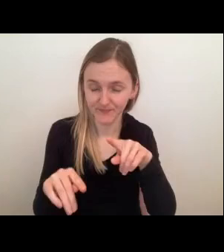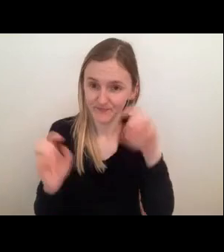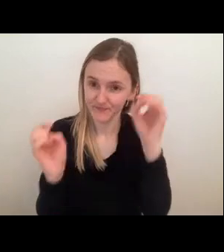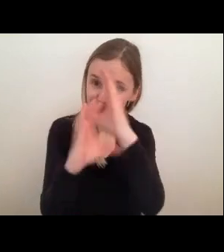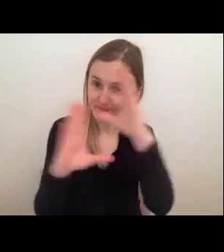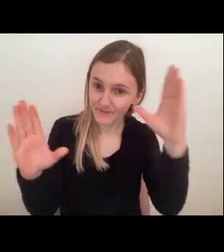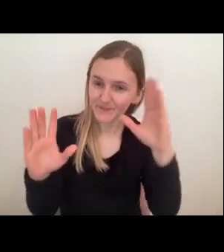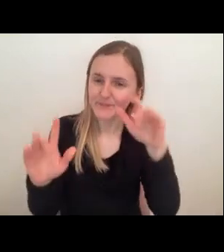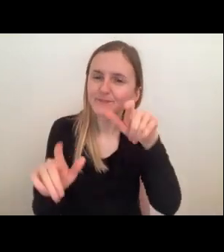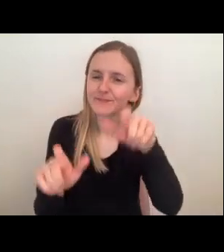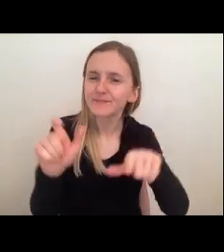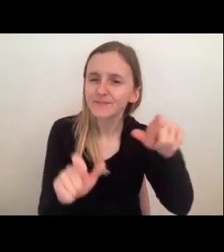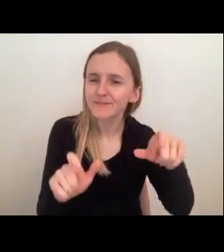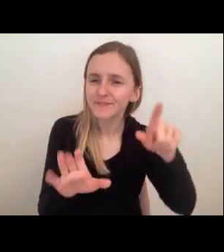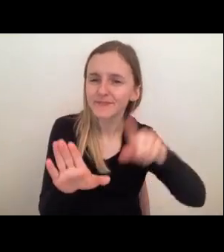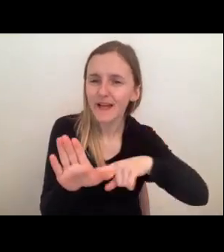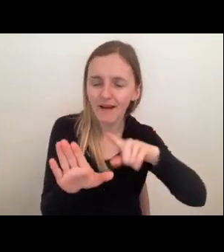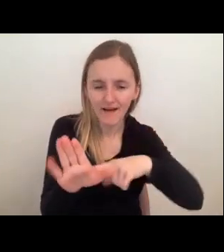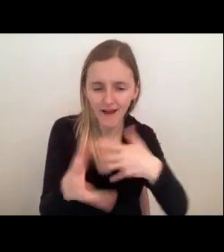them regulate, help them,